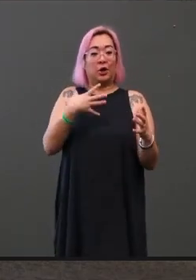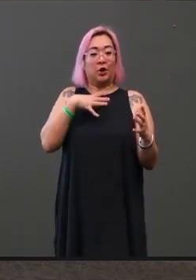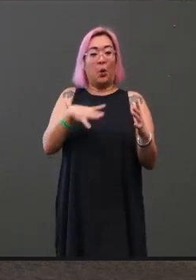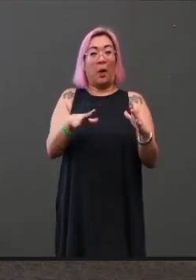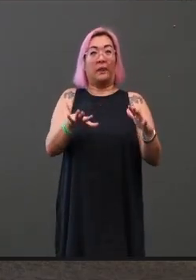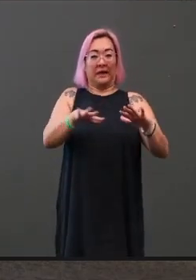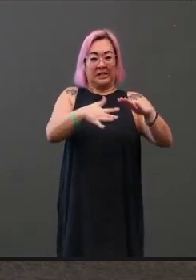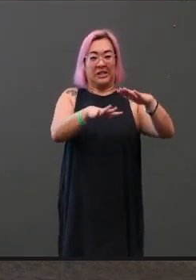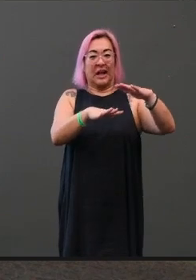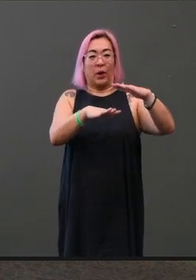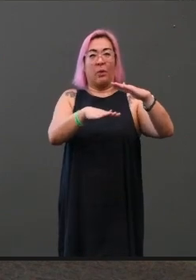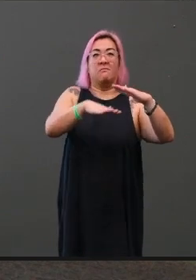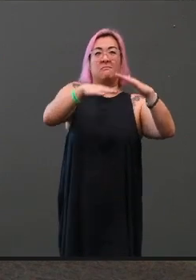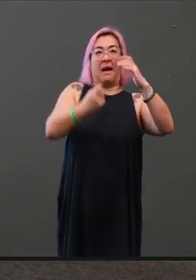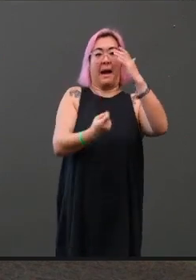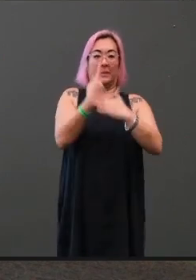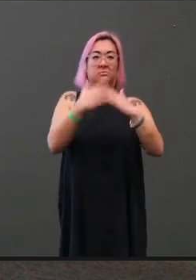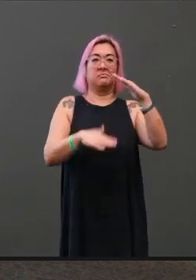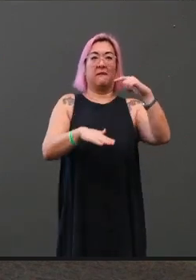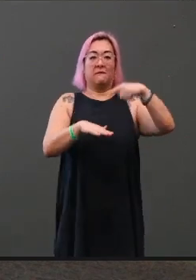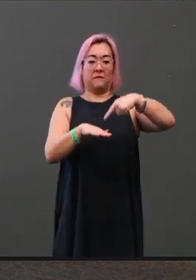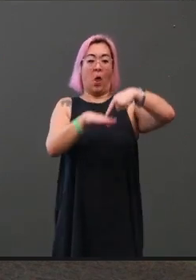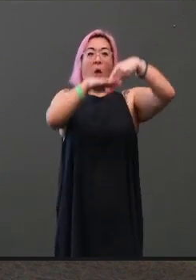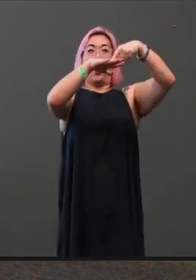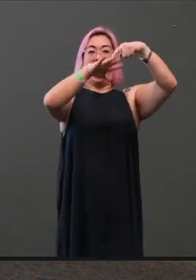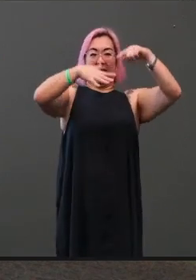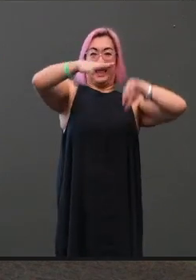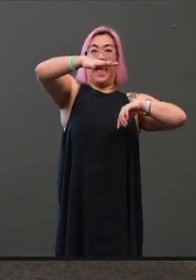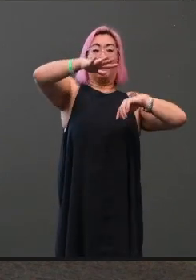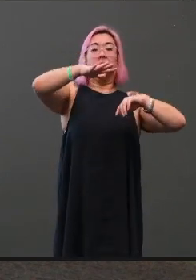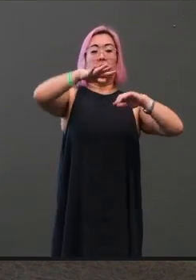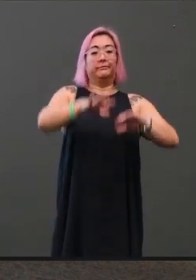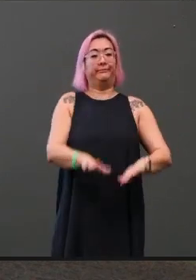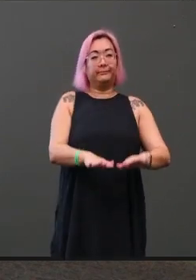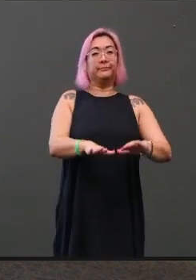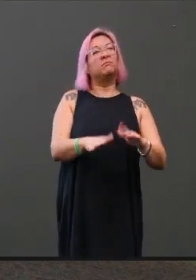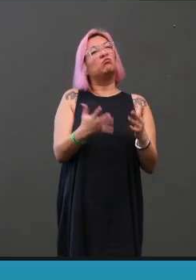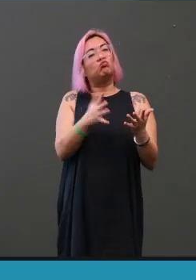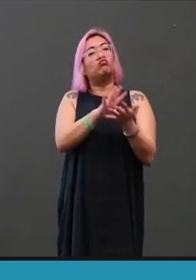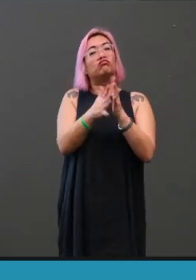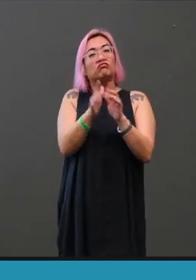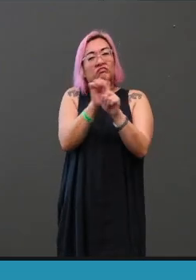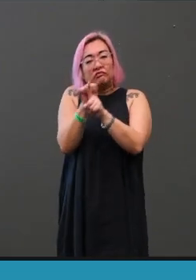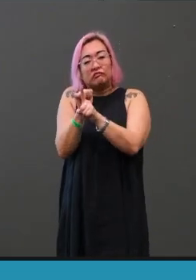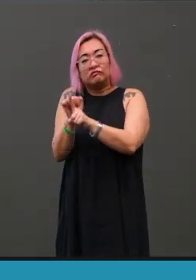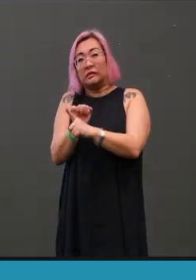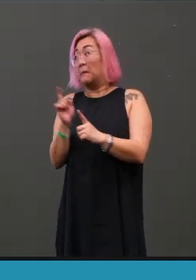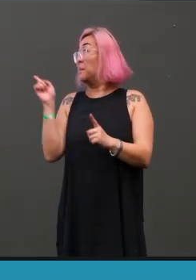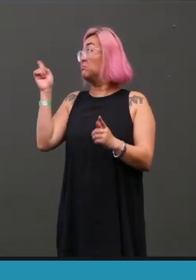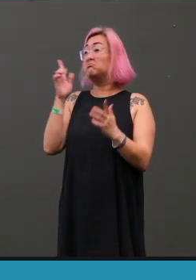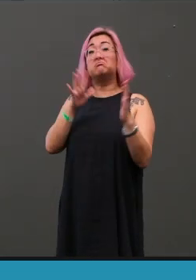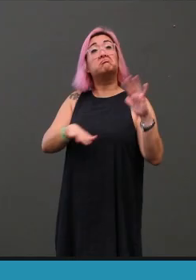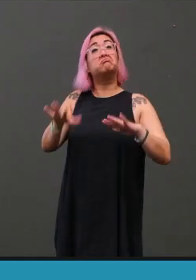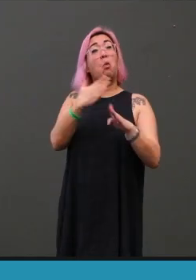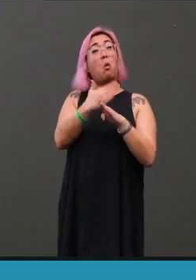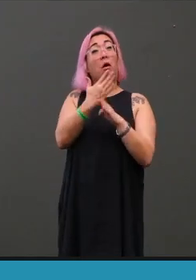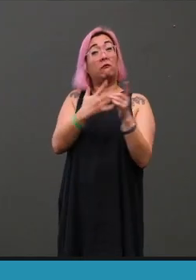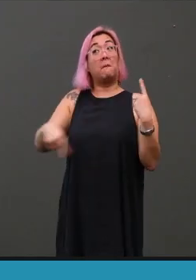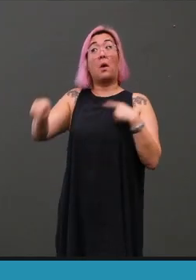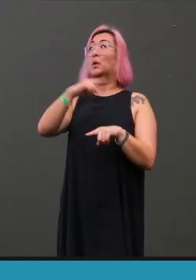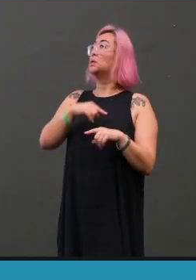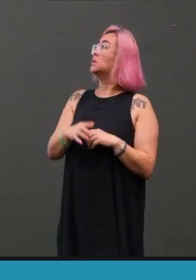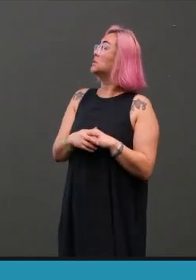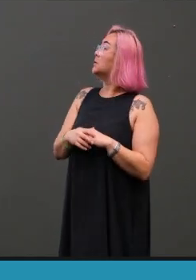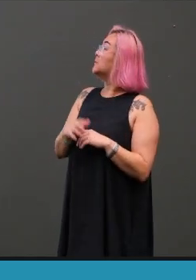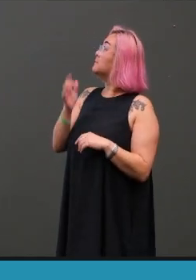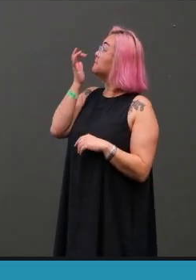shadow in this position. But otherwise, this just generally worked for most animations we had. I do want to mention though that I went a little